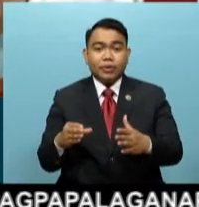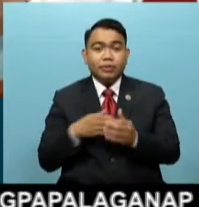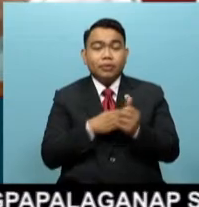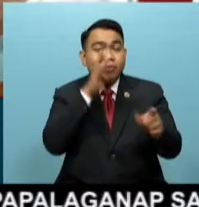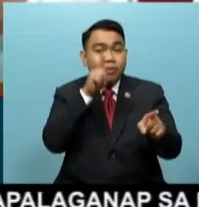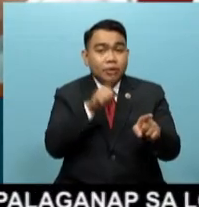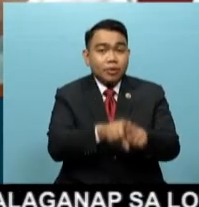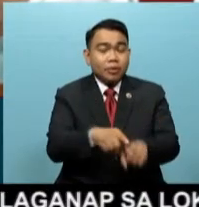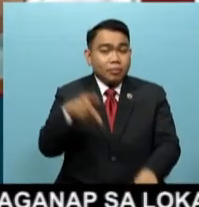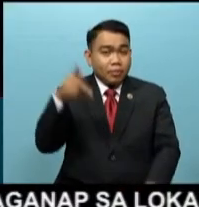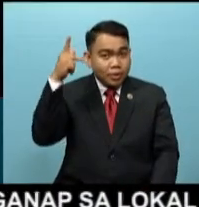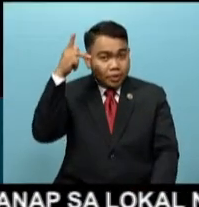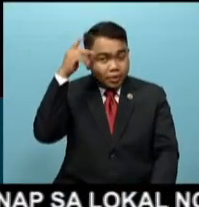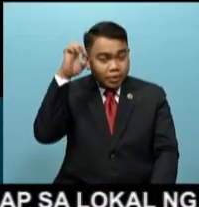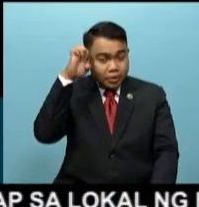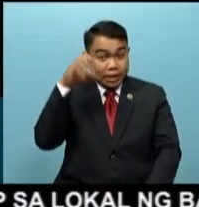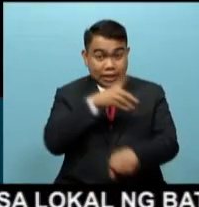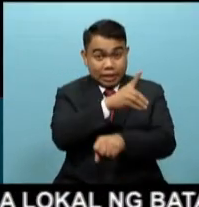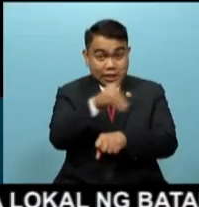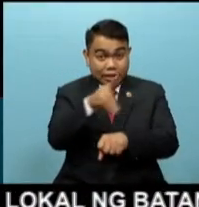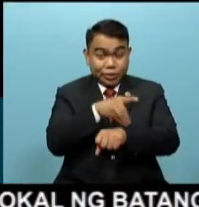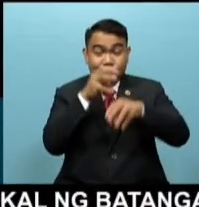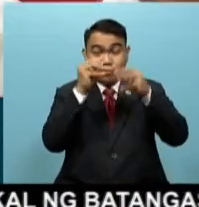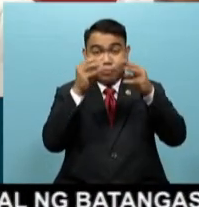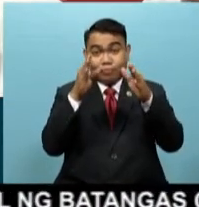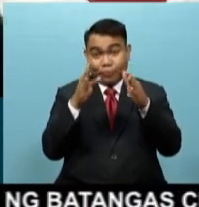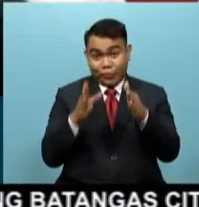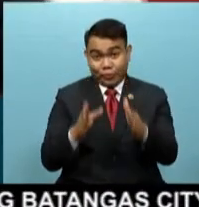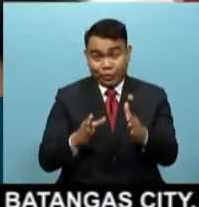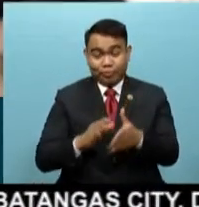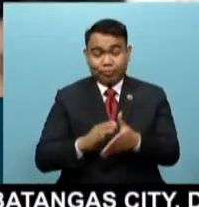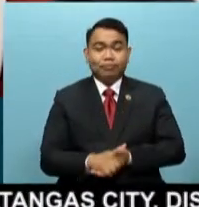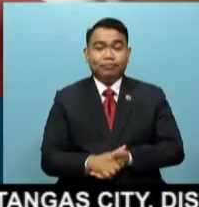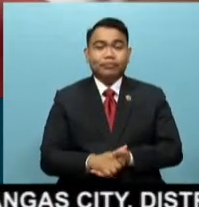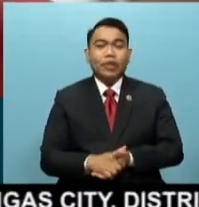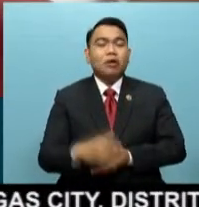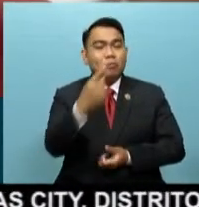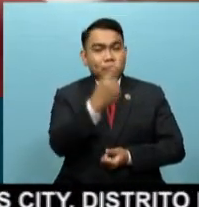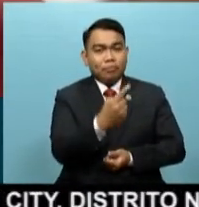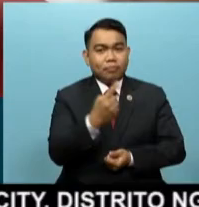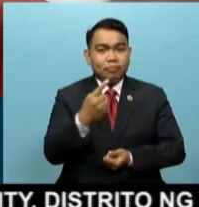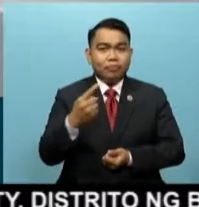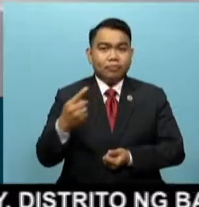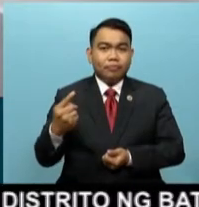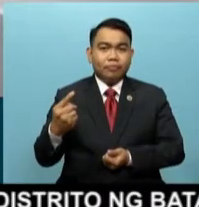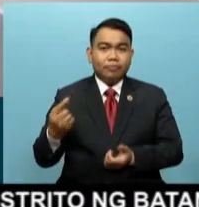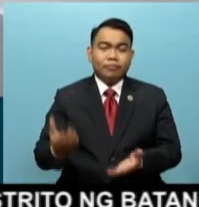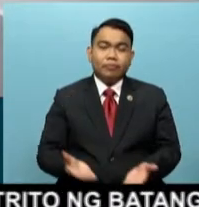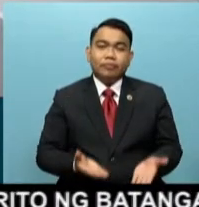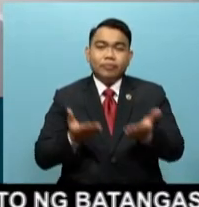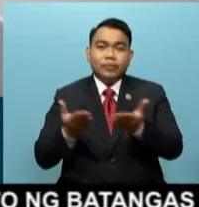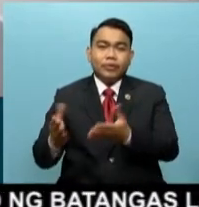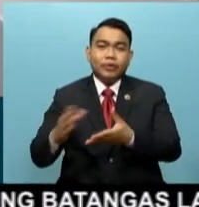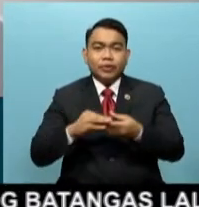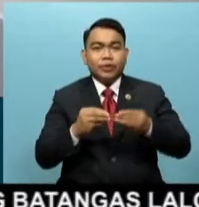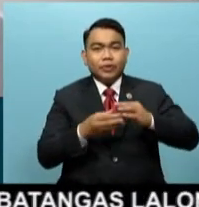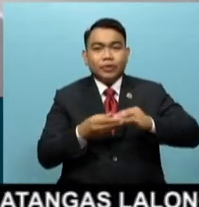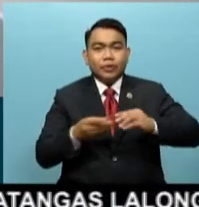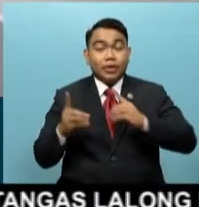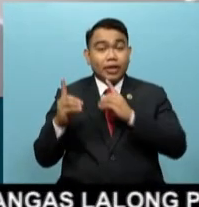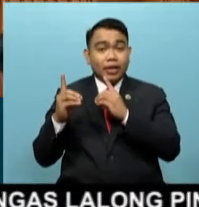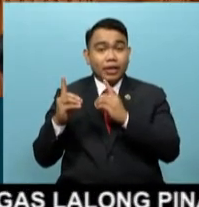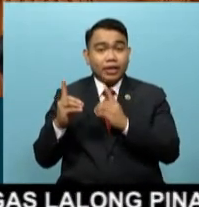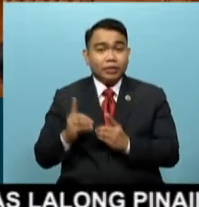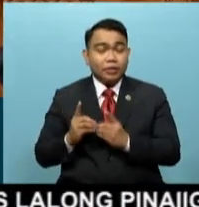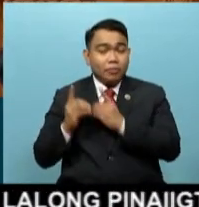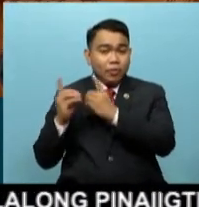Ibanez Jr., the District Supervising Minister, concluded, each one bringing a story steeped in dedication.